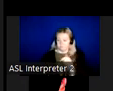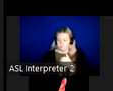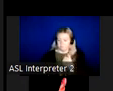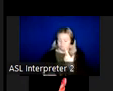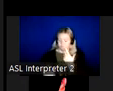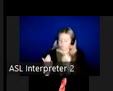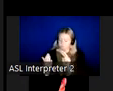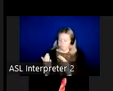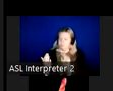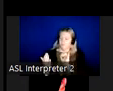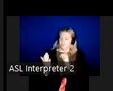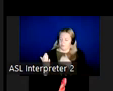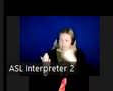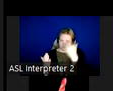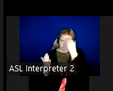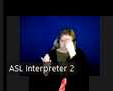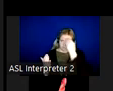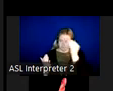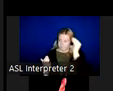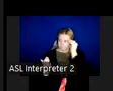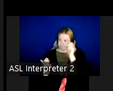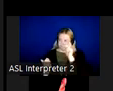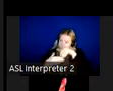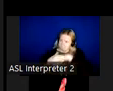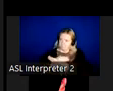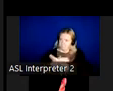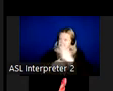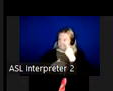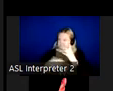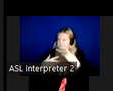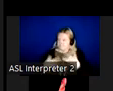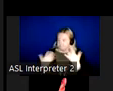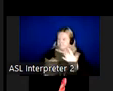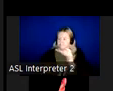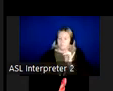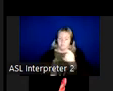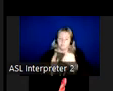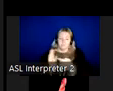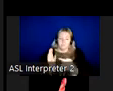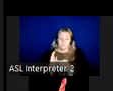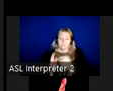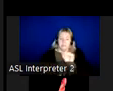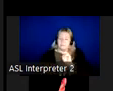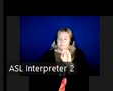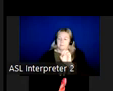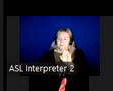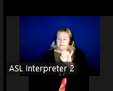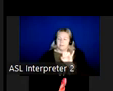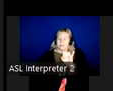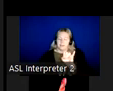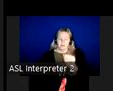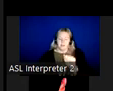I got to remind myself now to go in and do some of those. And especially when you look at, for example, media literacy and the digital age is there,